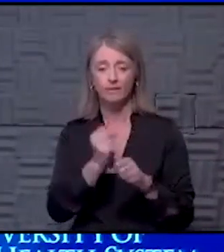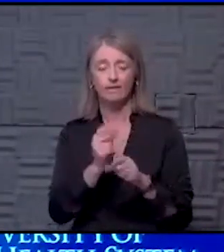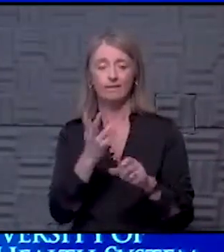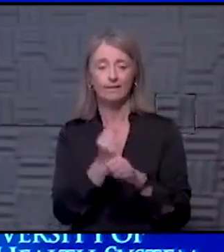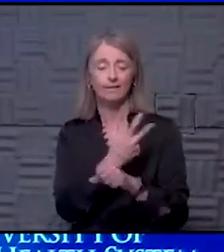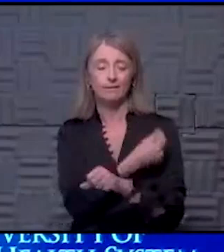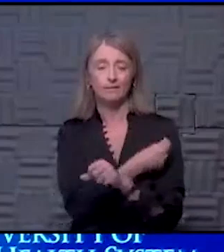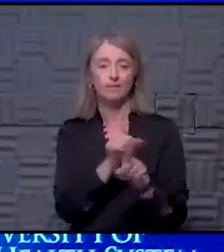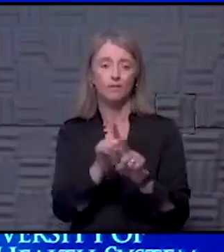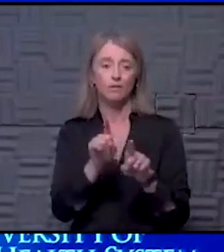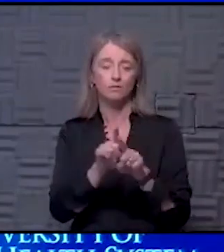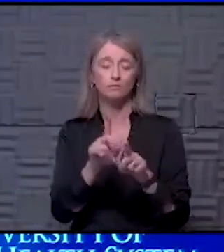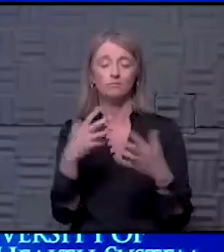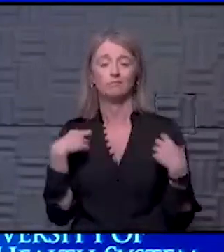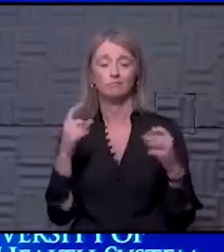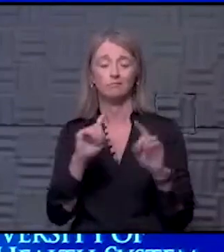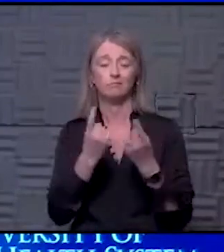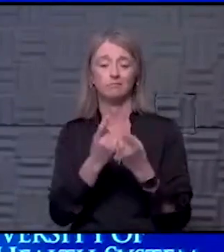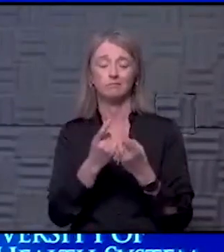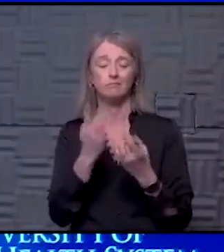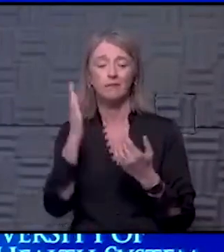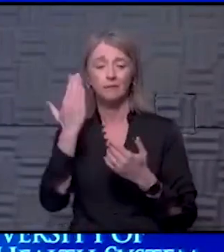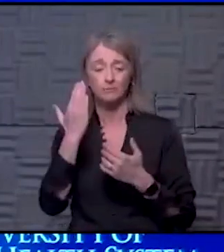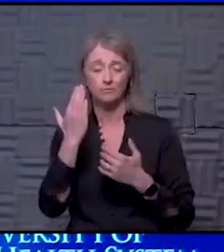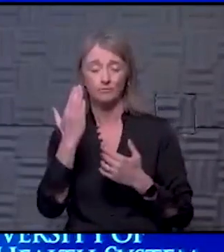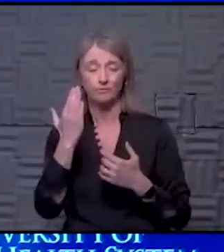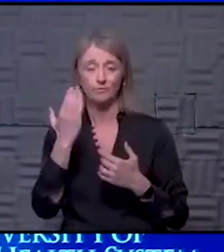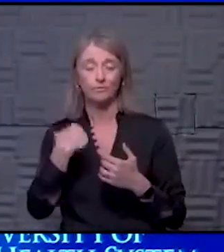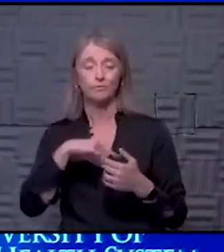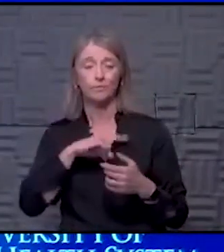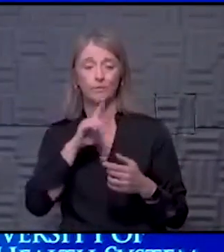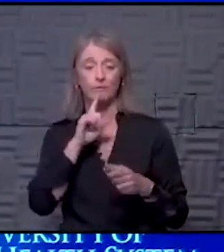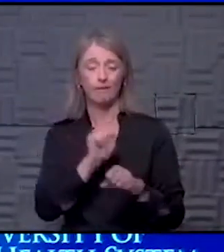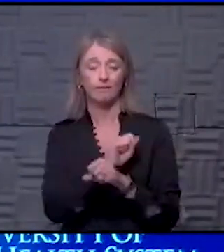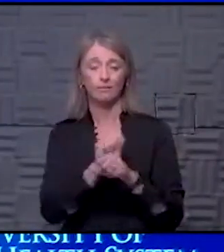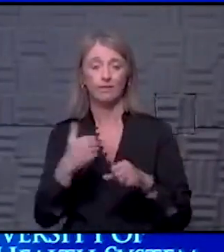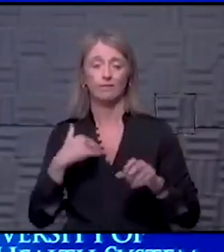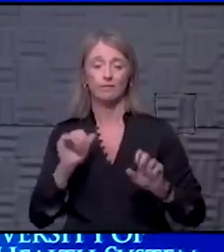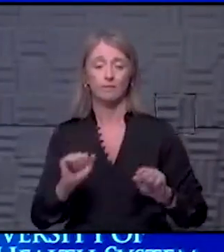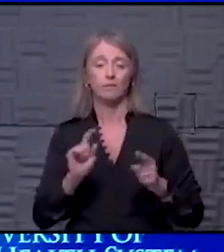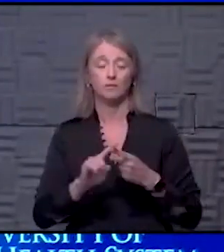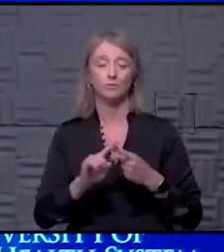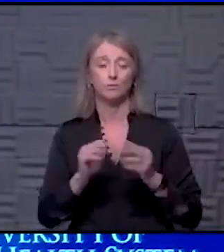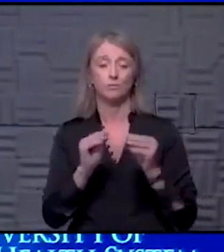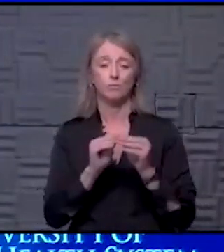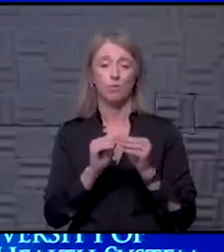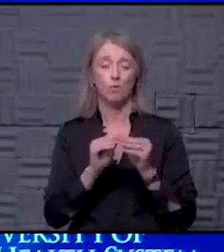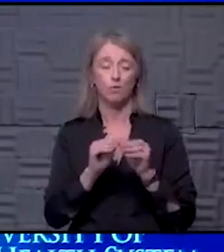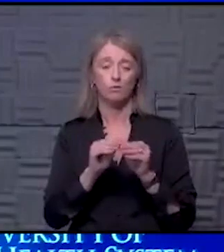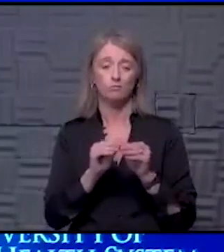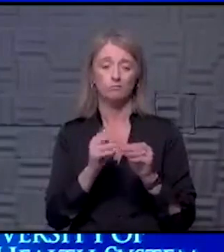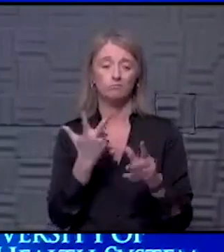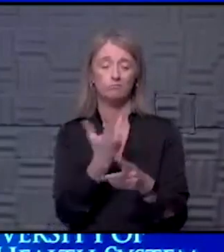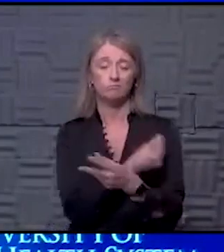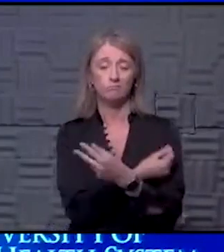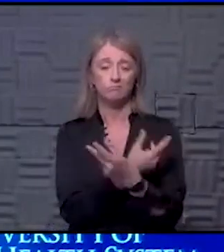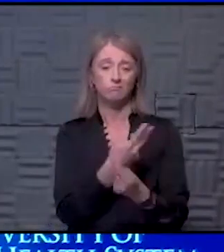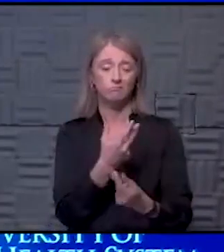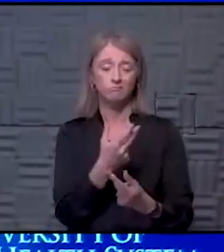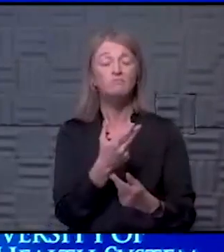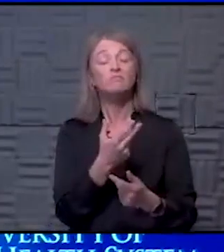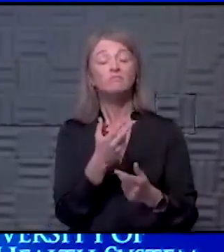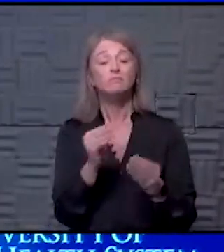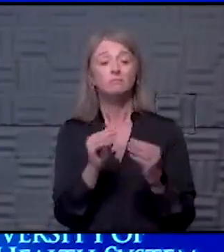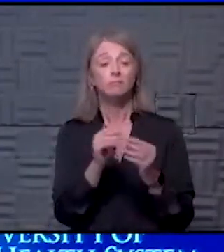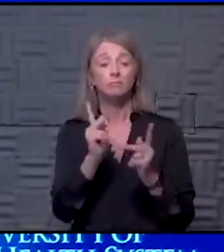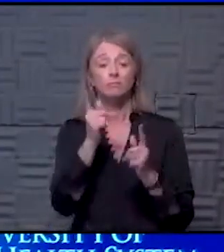healthcare, but also to your county health departments, as it does appear that we'll actually have the ability to more rapidly get to everyone who's